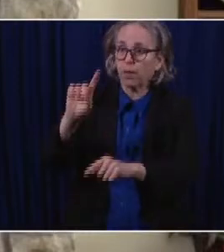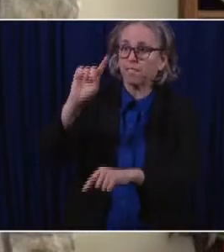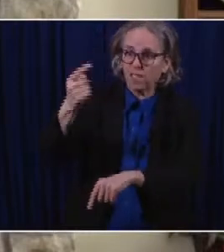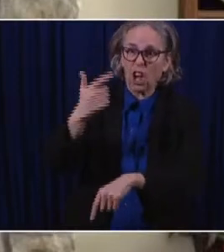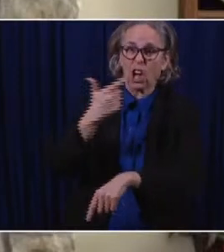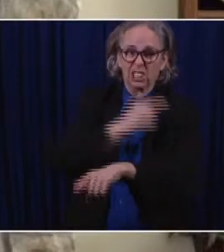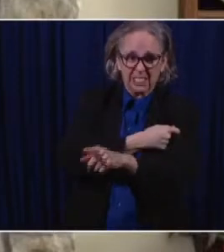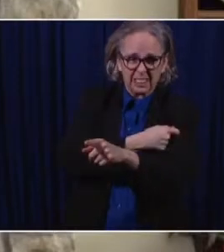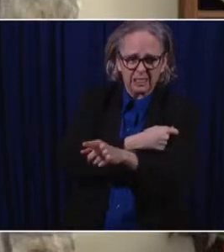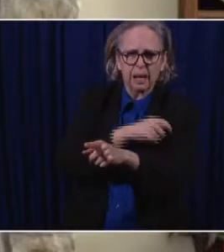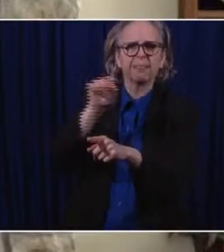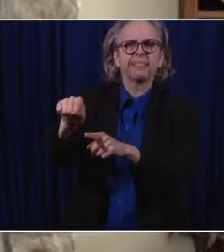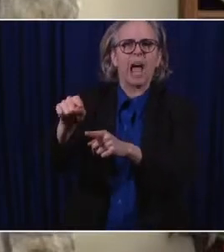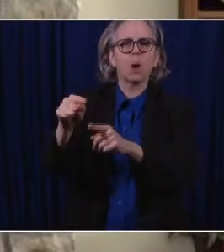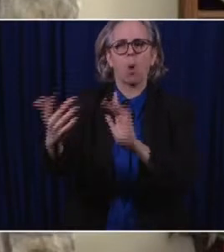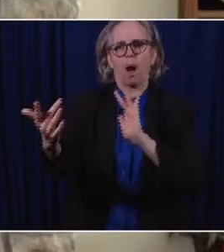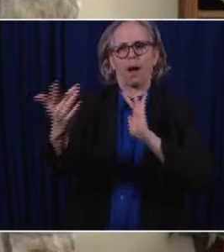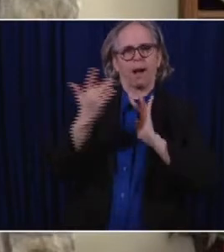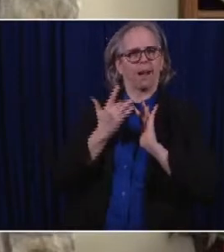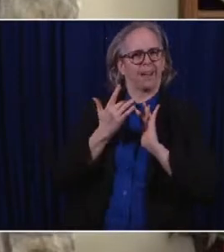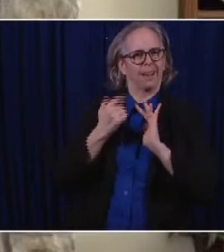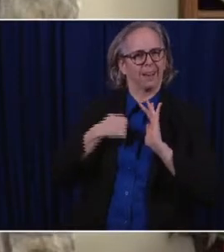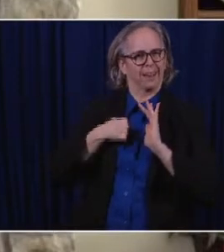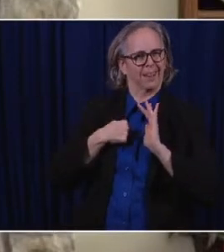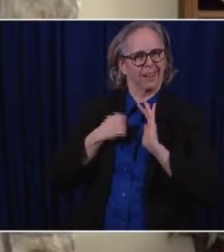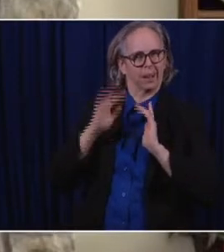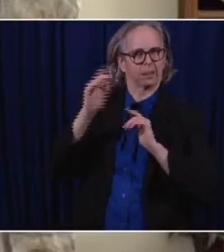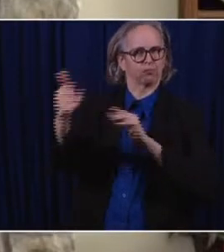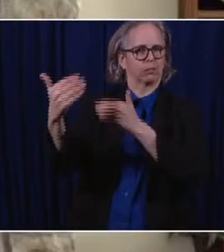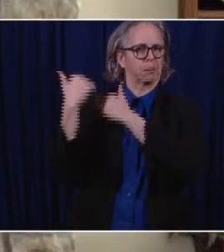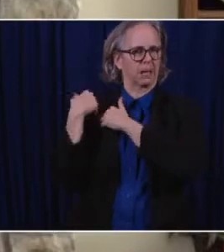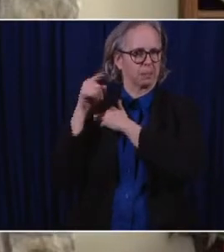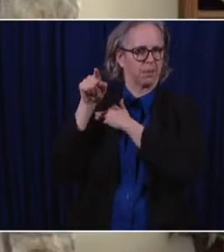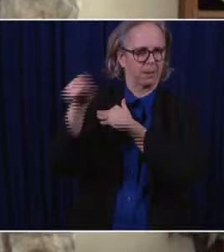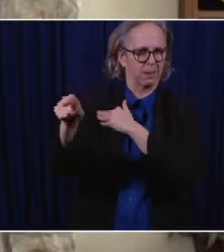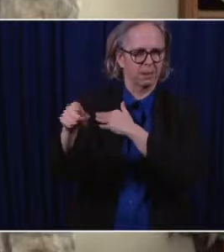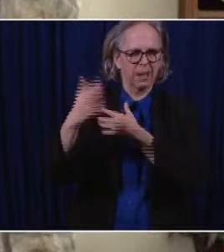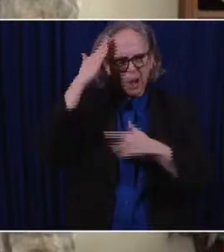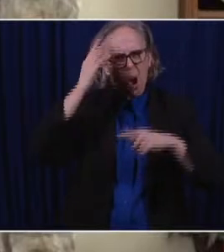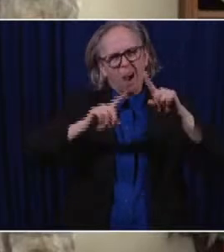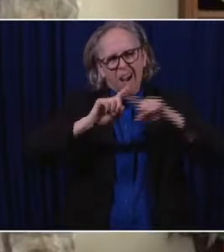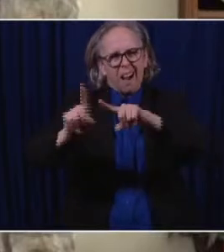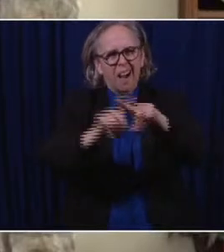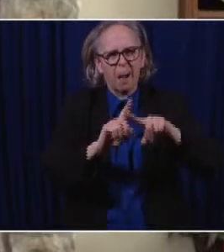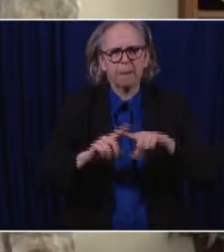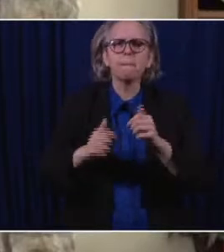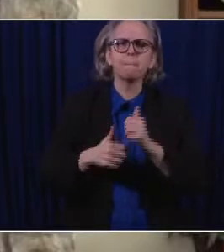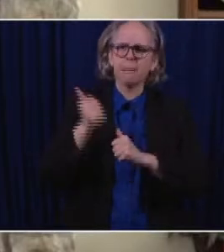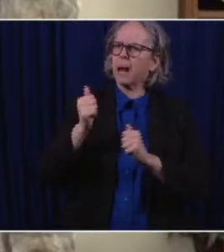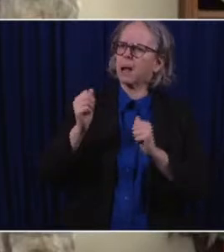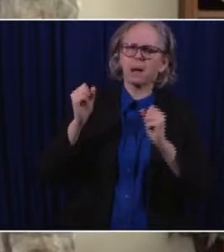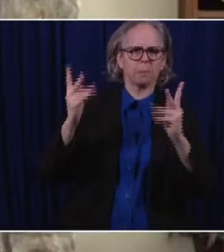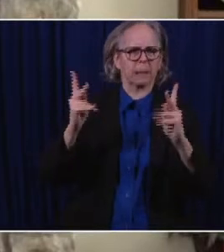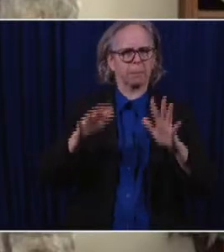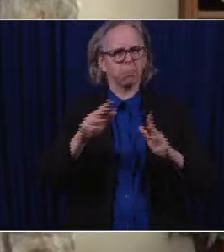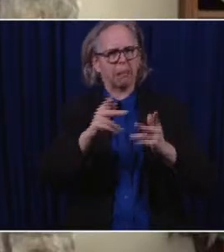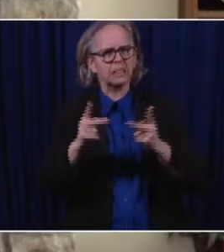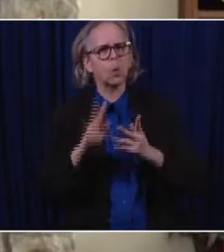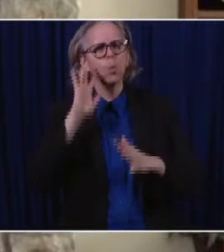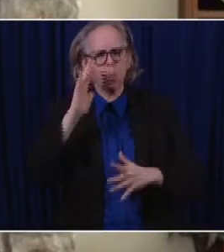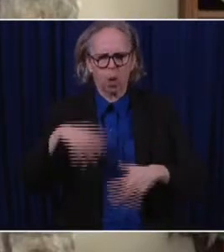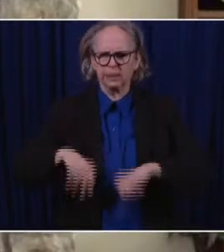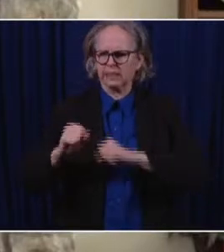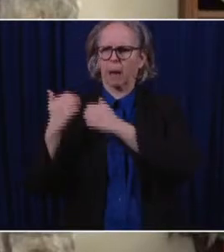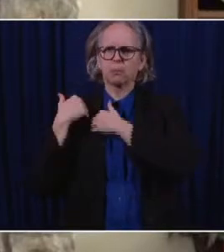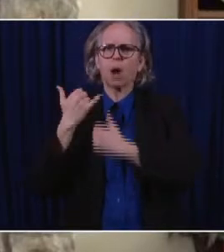every place. Some do it just differently, but many places give you a card and tells you, here's the time. And you come back in. And